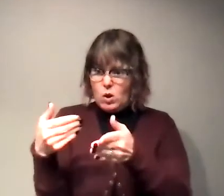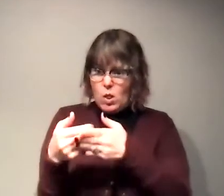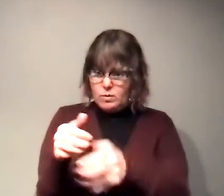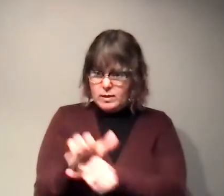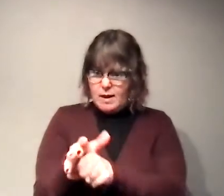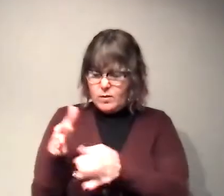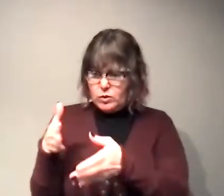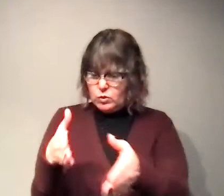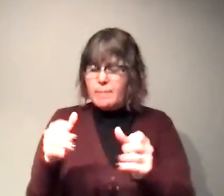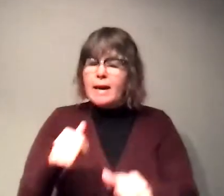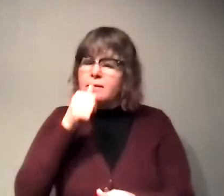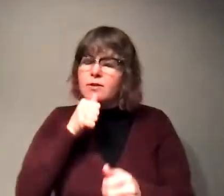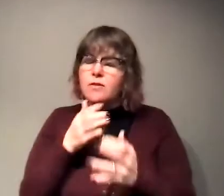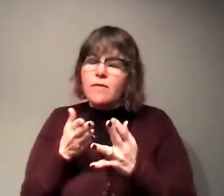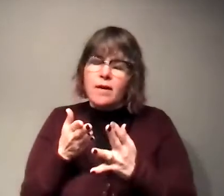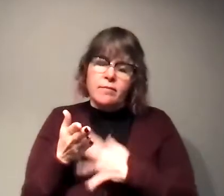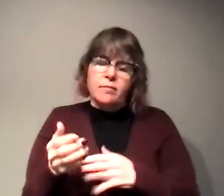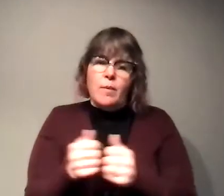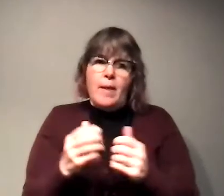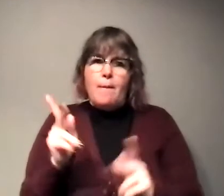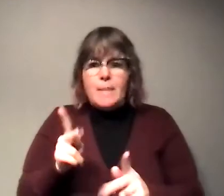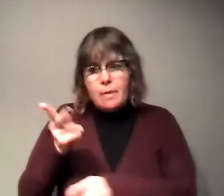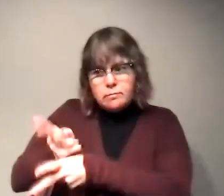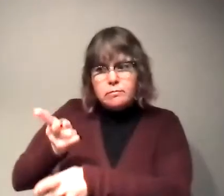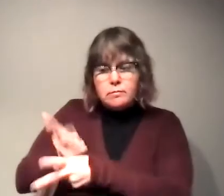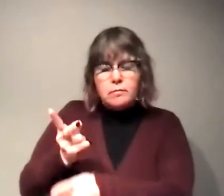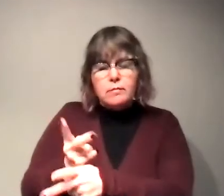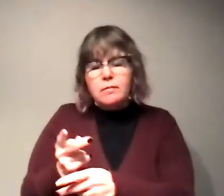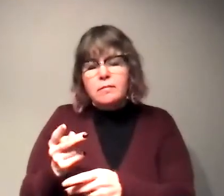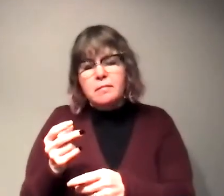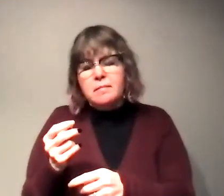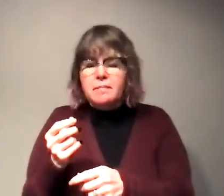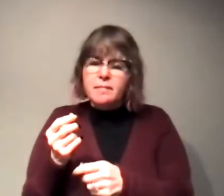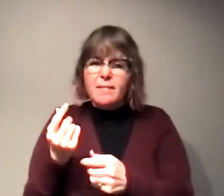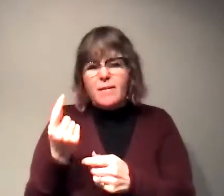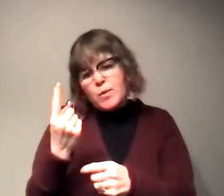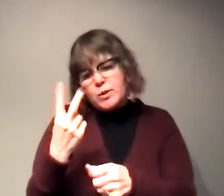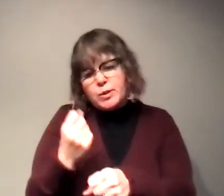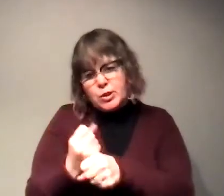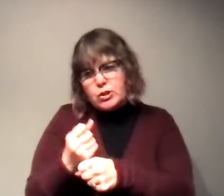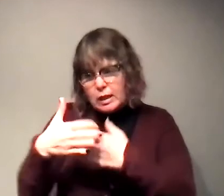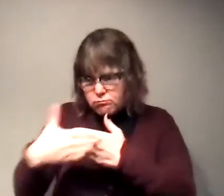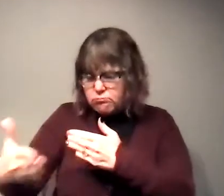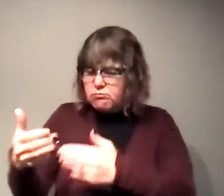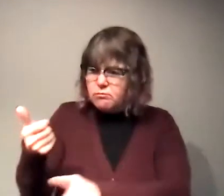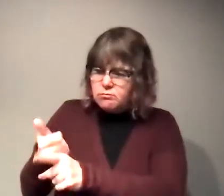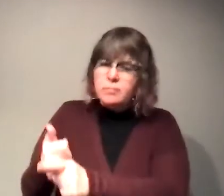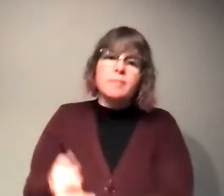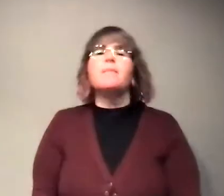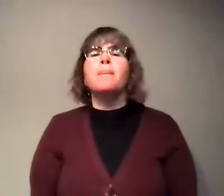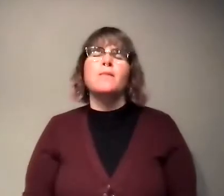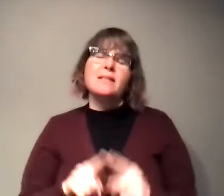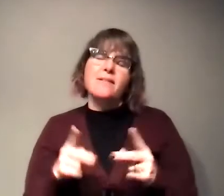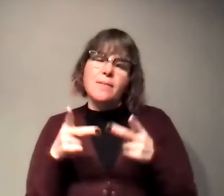can survive without people really taking care of them after the first season or two. And so again, different places will have different